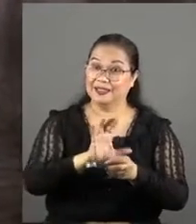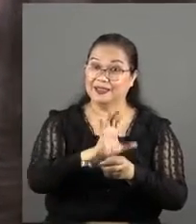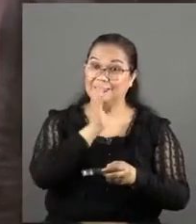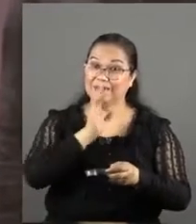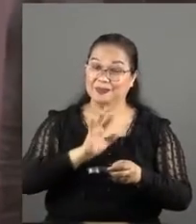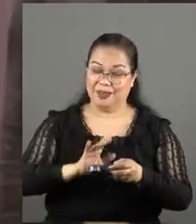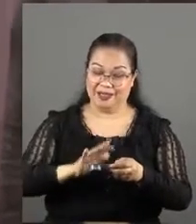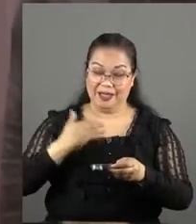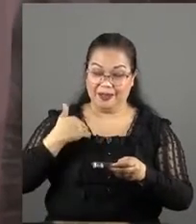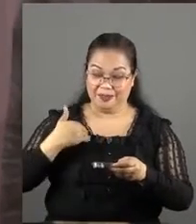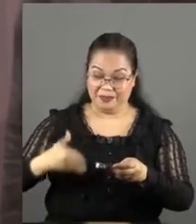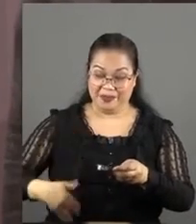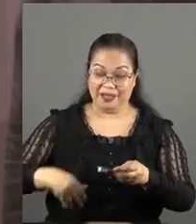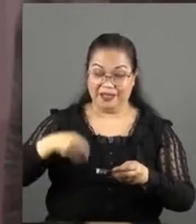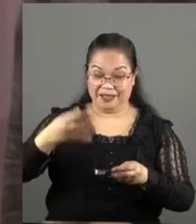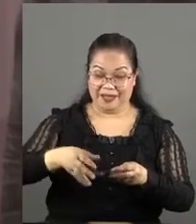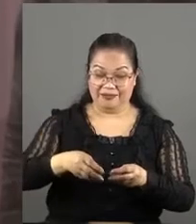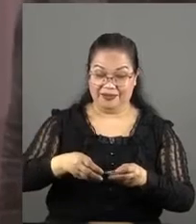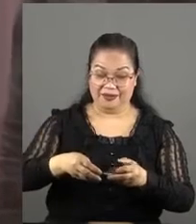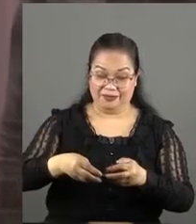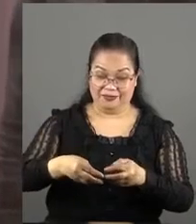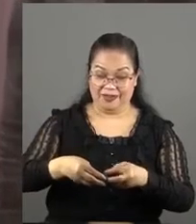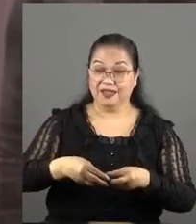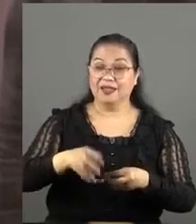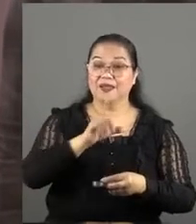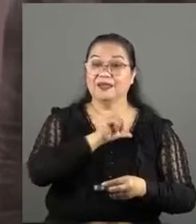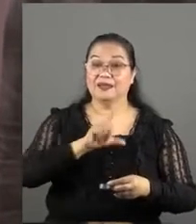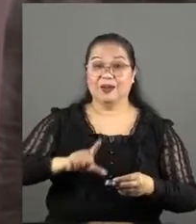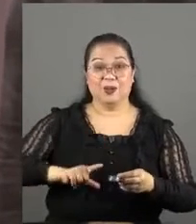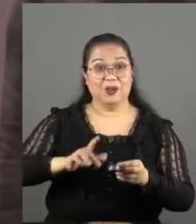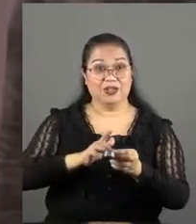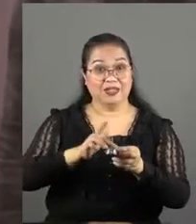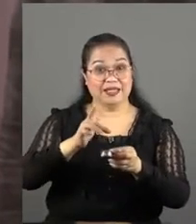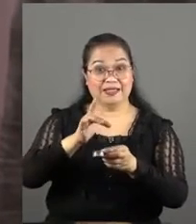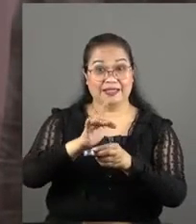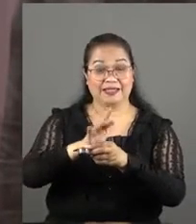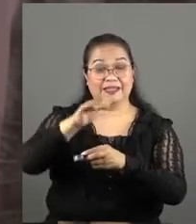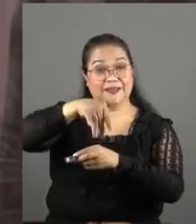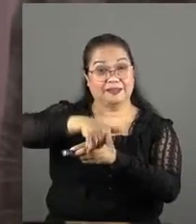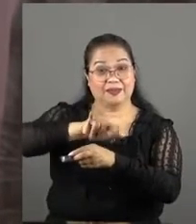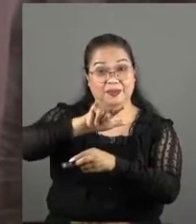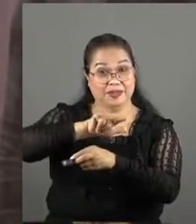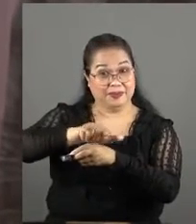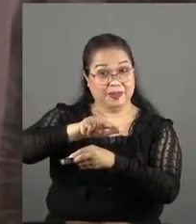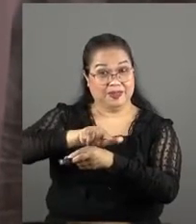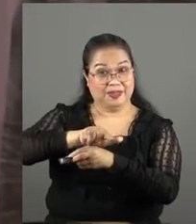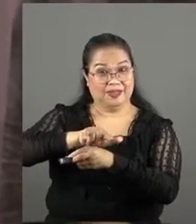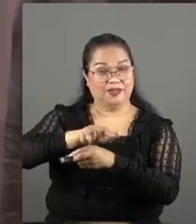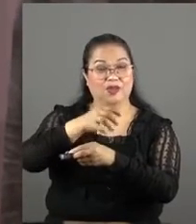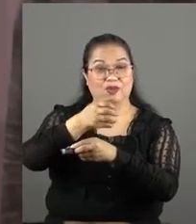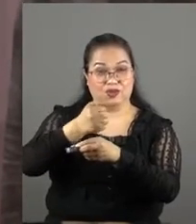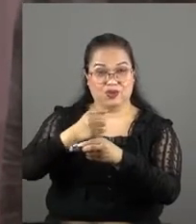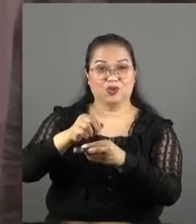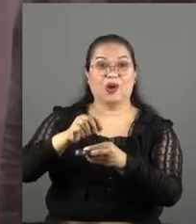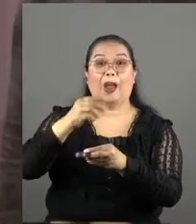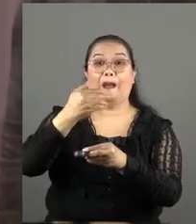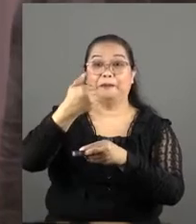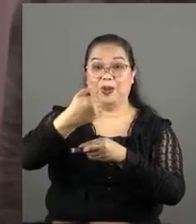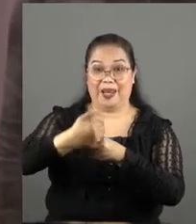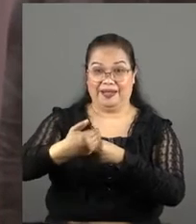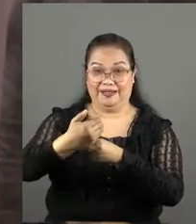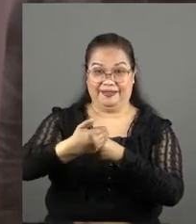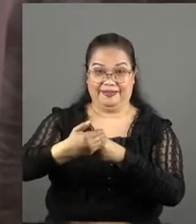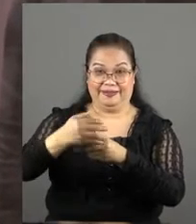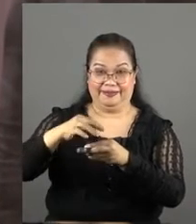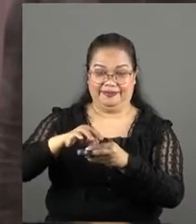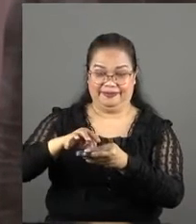and body were given for us. The Lord Jesus, on the night he was betrayed, took bread.